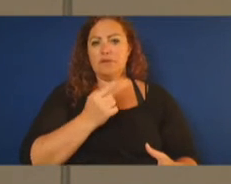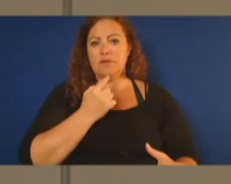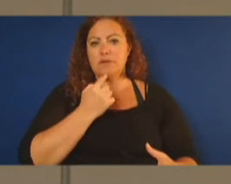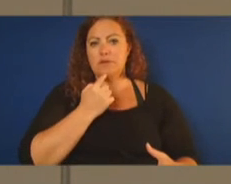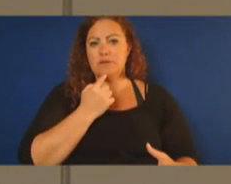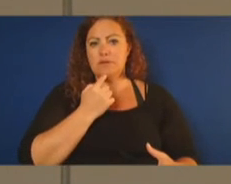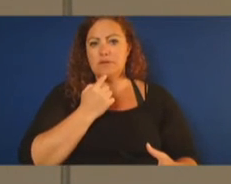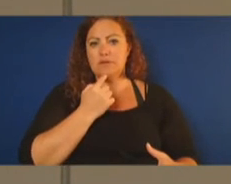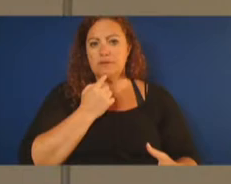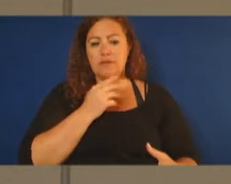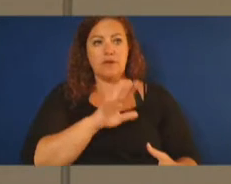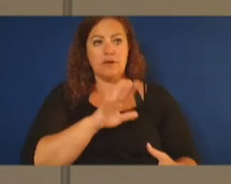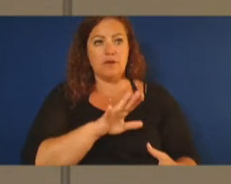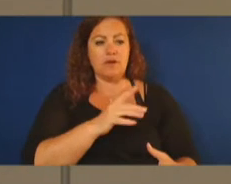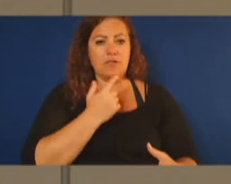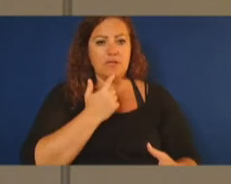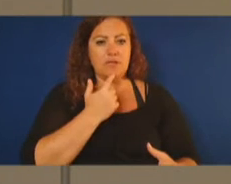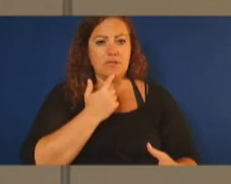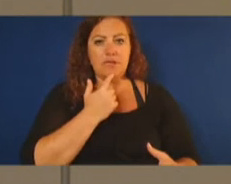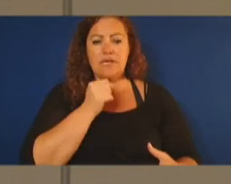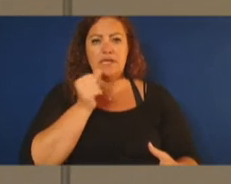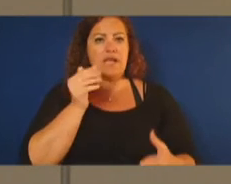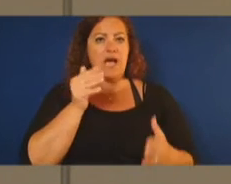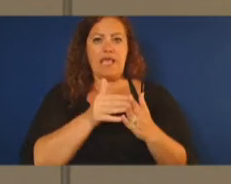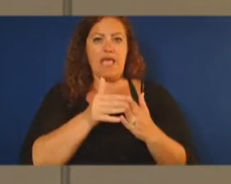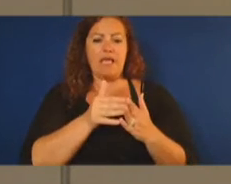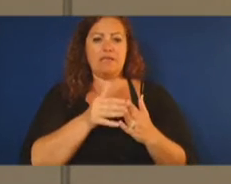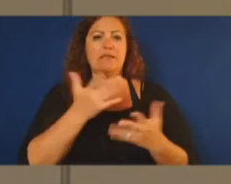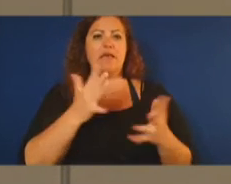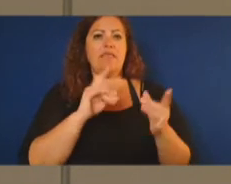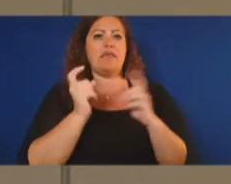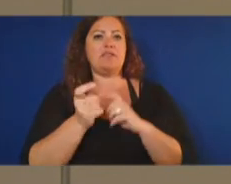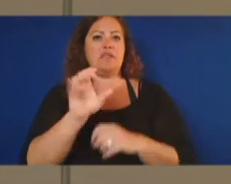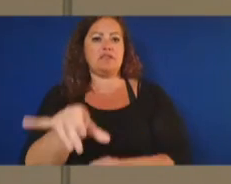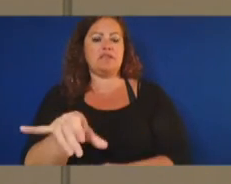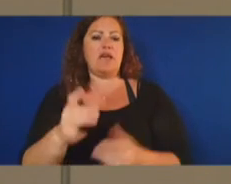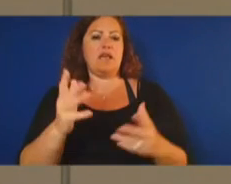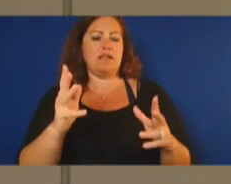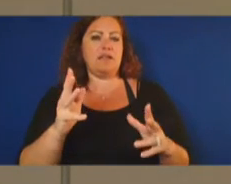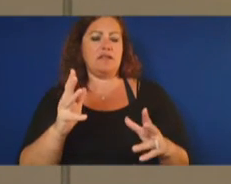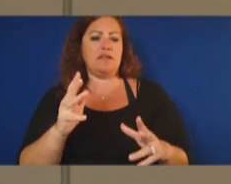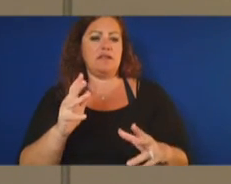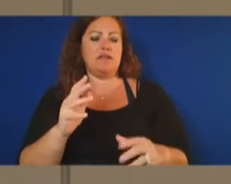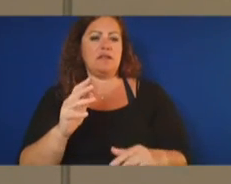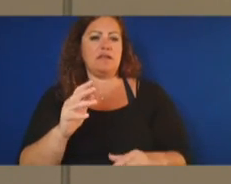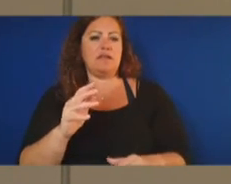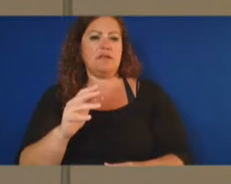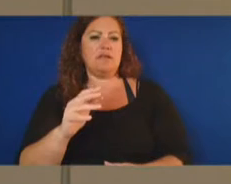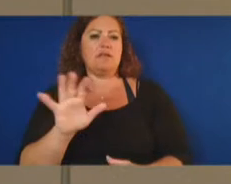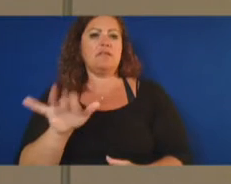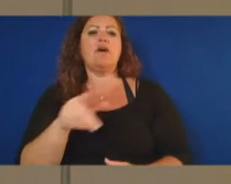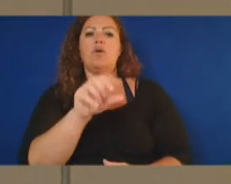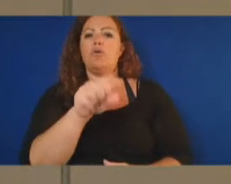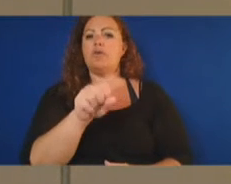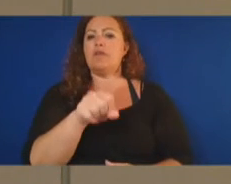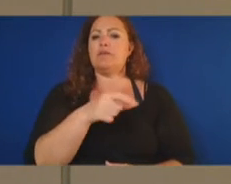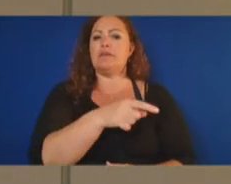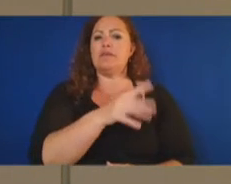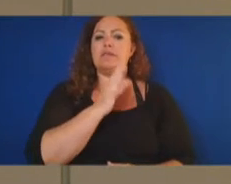miss yeah I we changed that too so he's you're